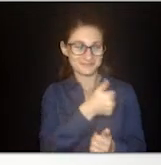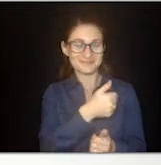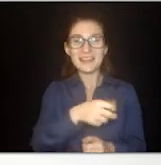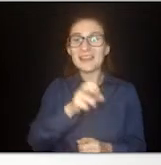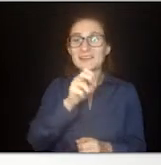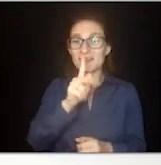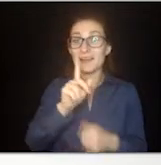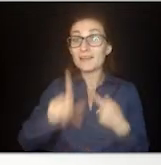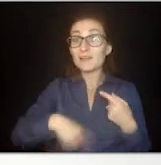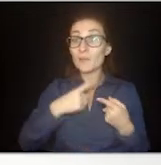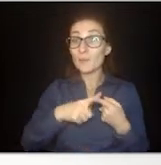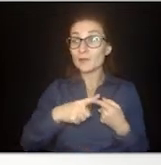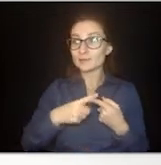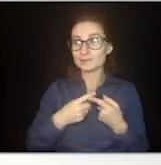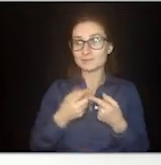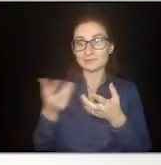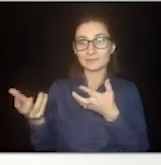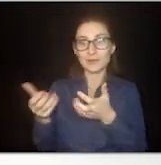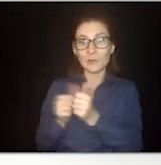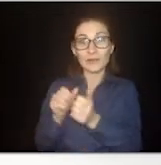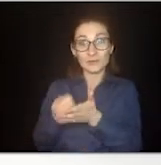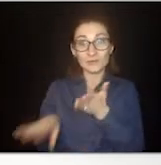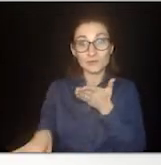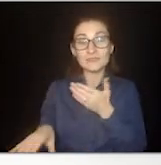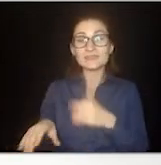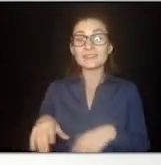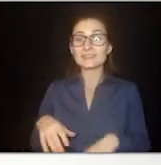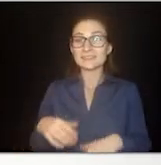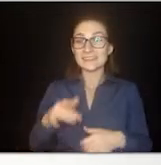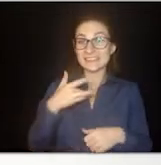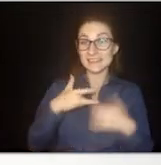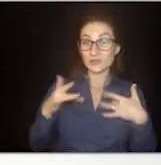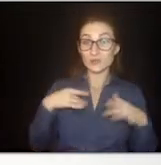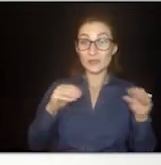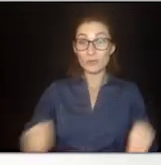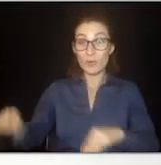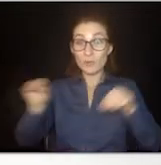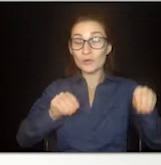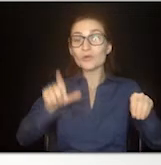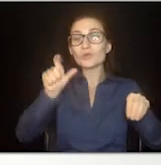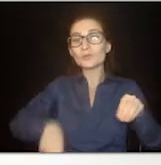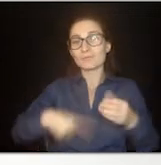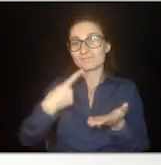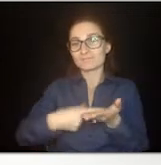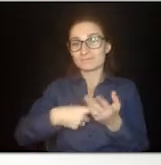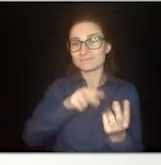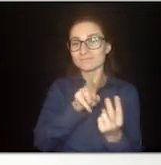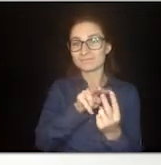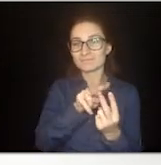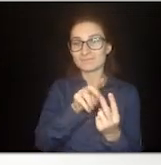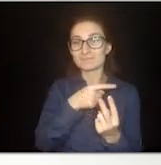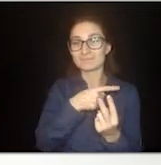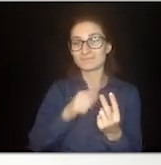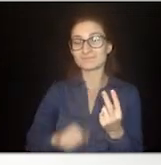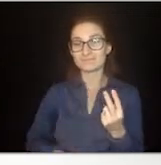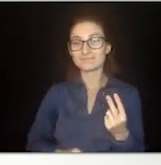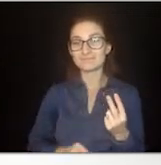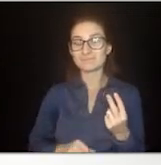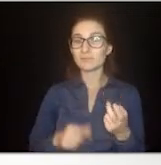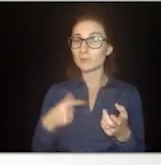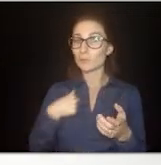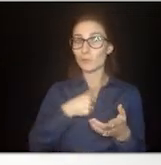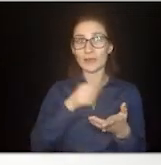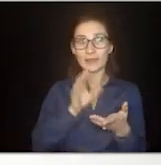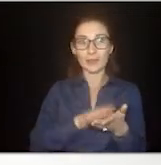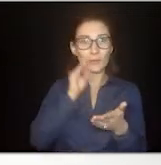Okay, so when we're working with students in the sensory motor, we really need to focus on their appetites and aversions. And how do